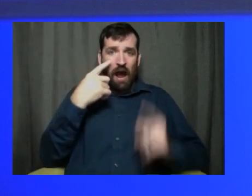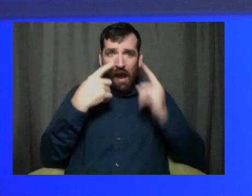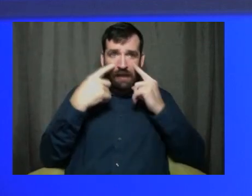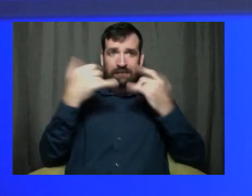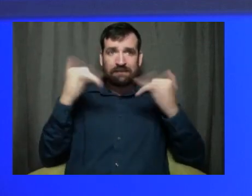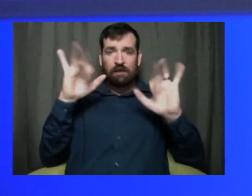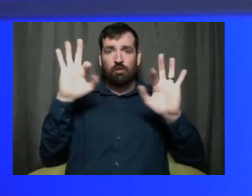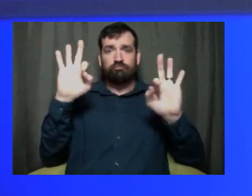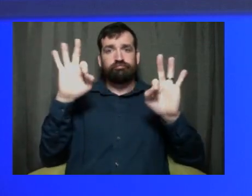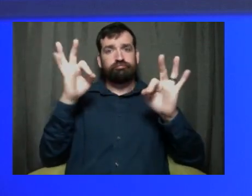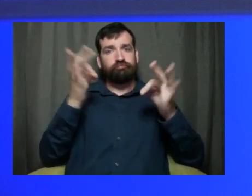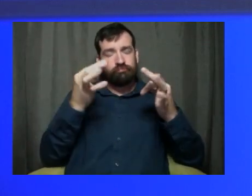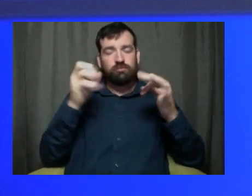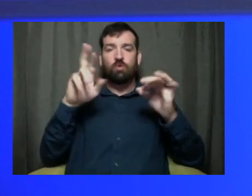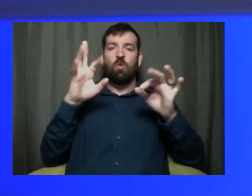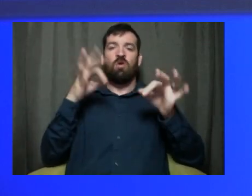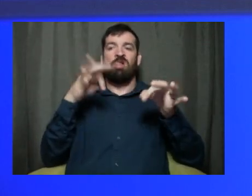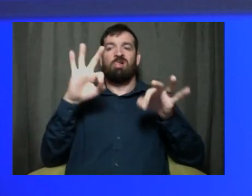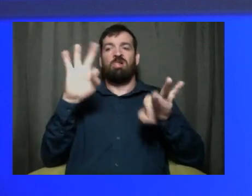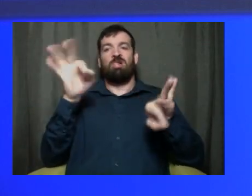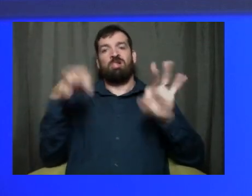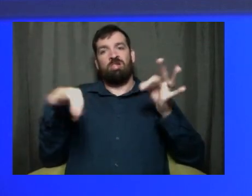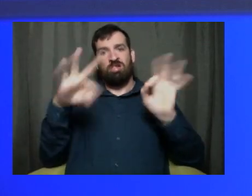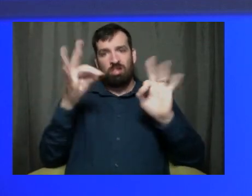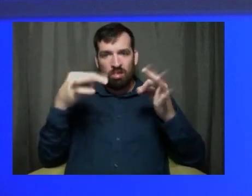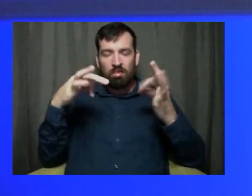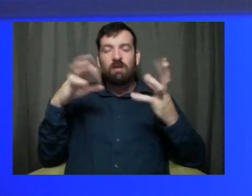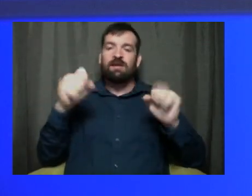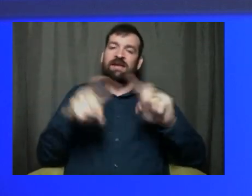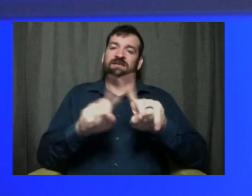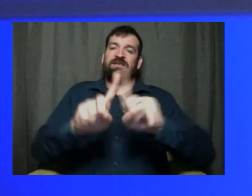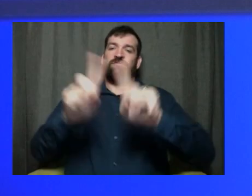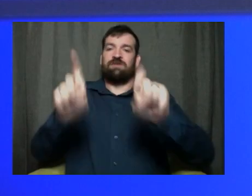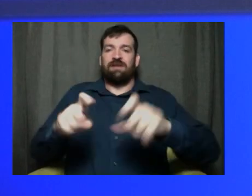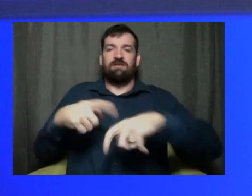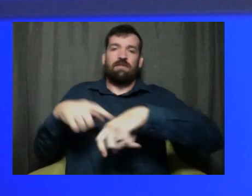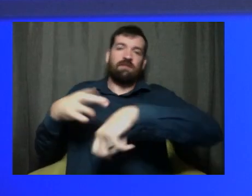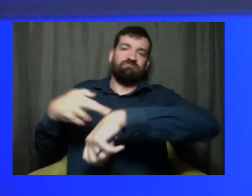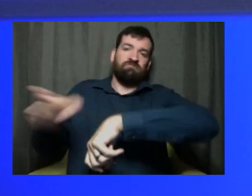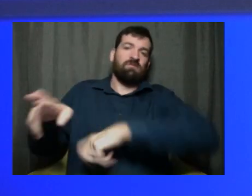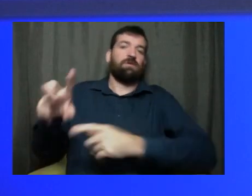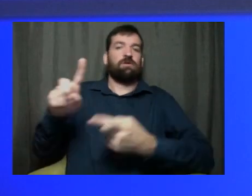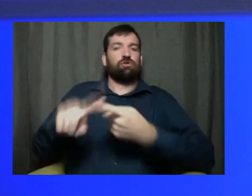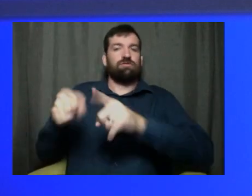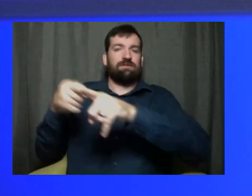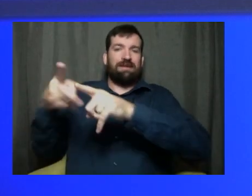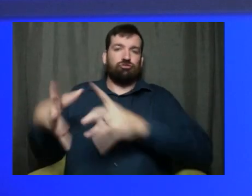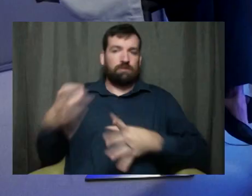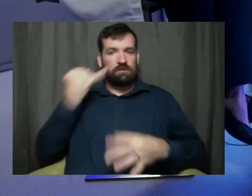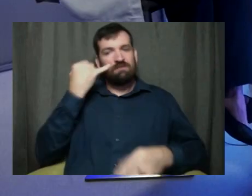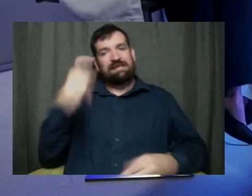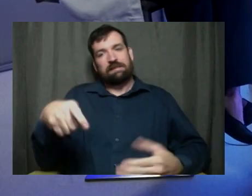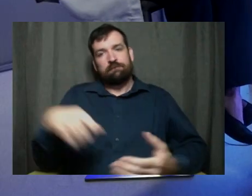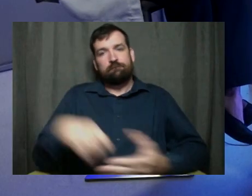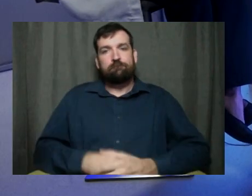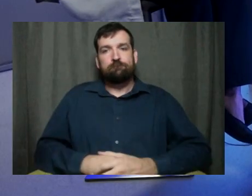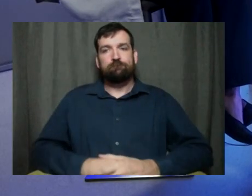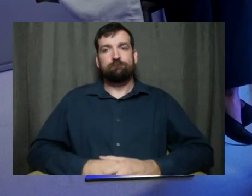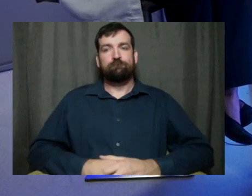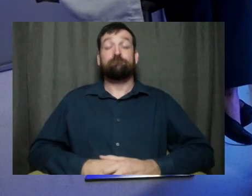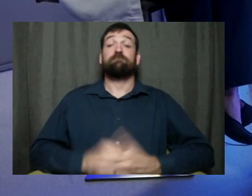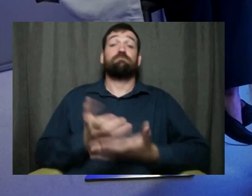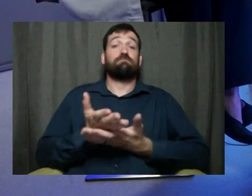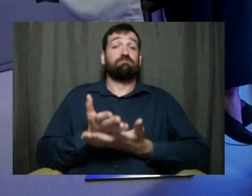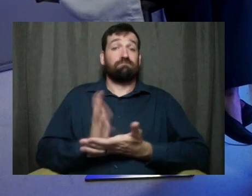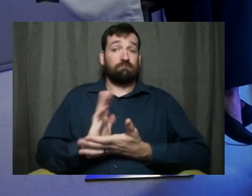wandering around, then we can do different tests in the clinic and then refer on to our ophthalmology colleague if needed for more testing. All right.